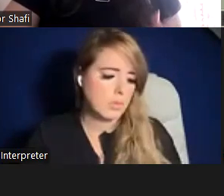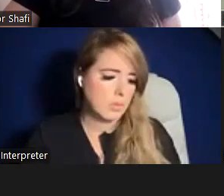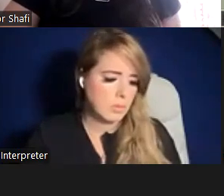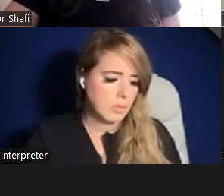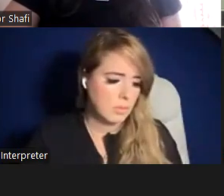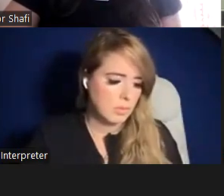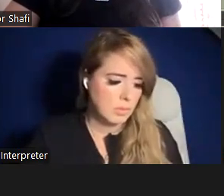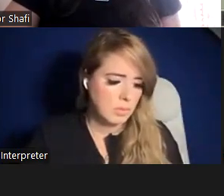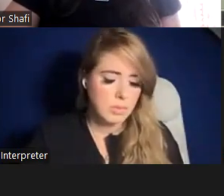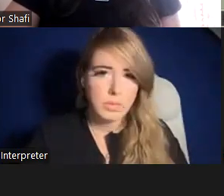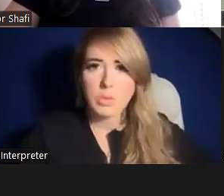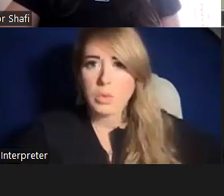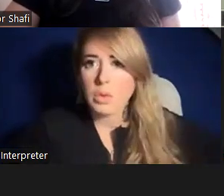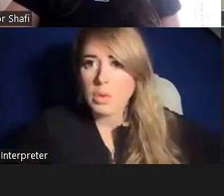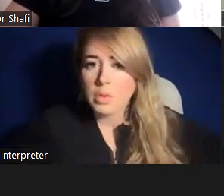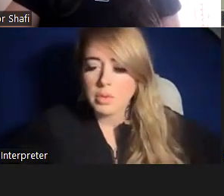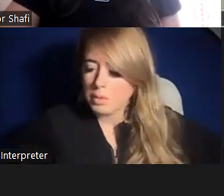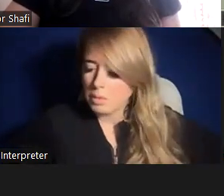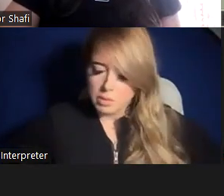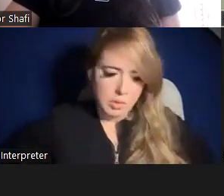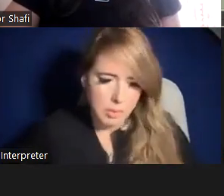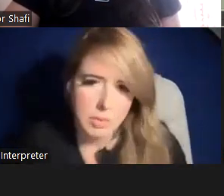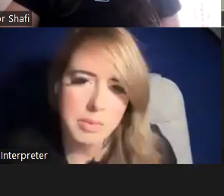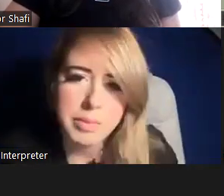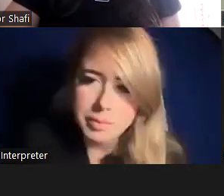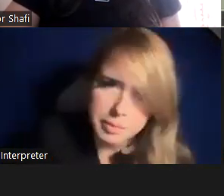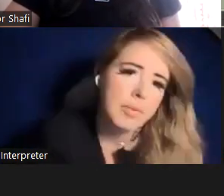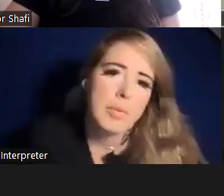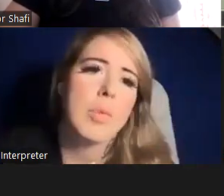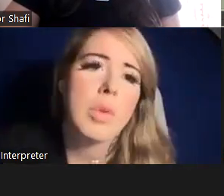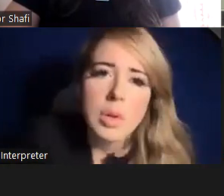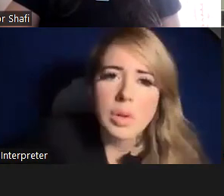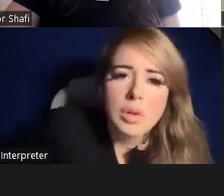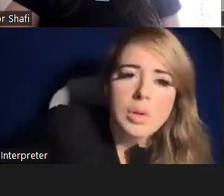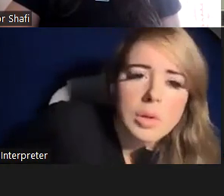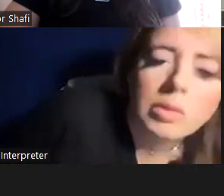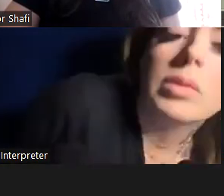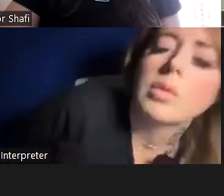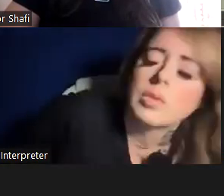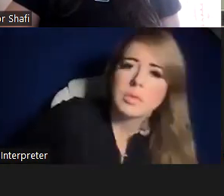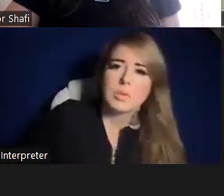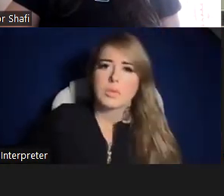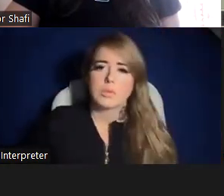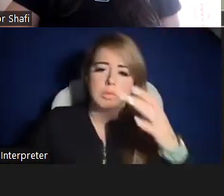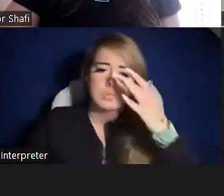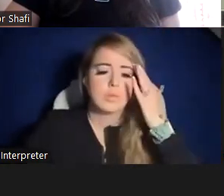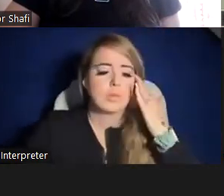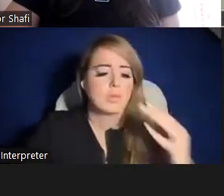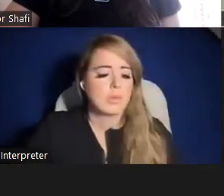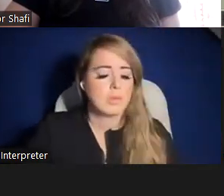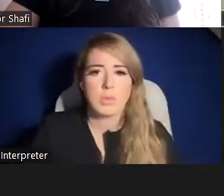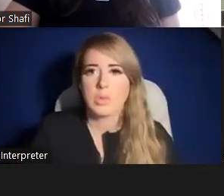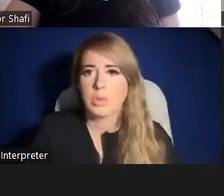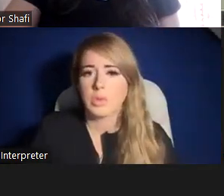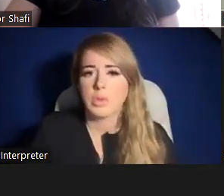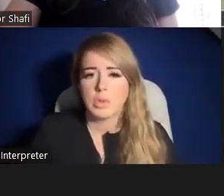Hi, Seth Watkins. I just want to have an introduction. I may